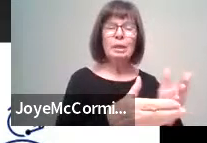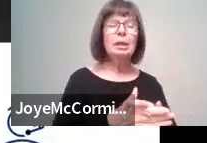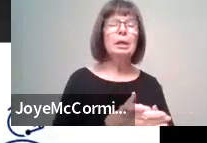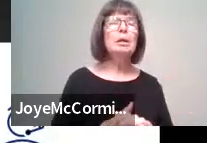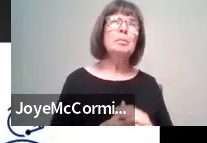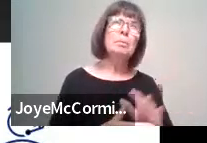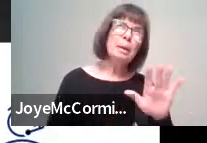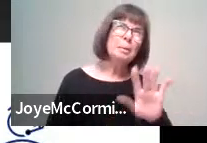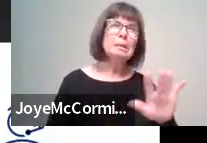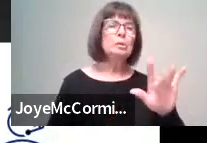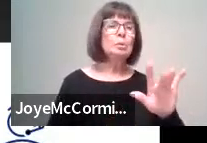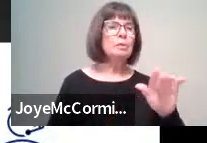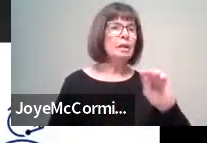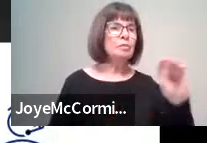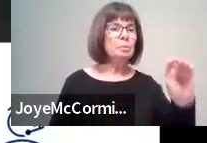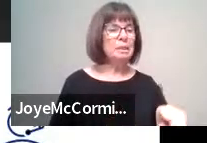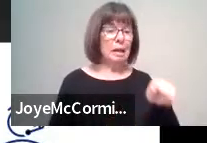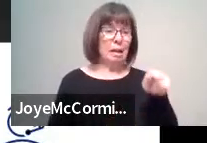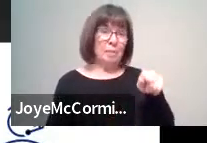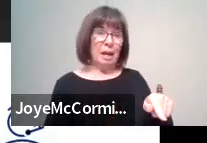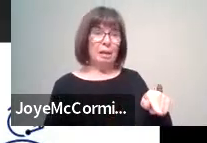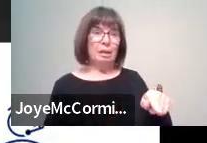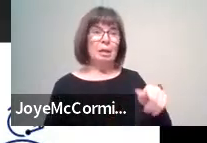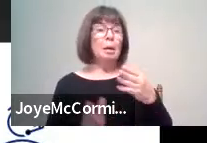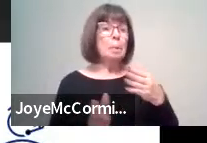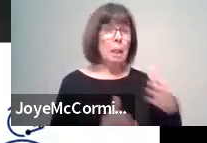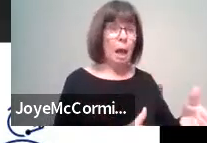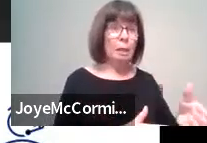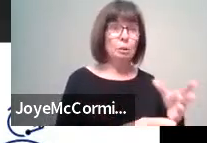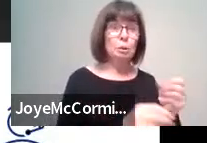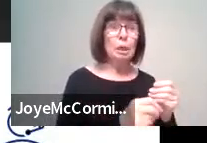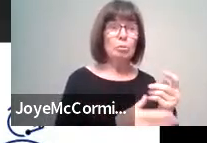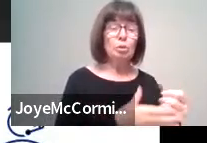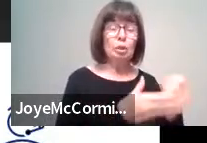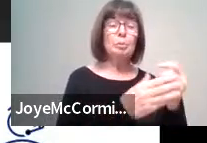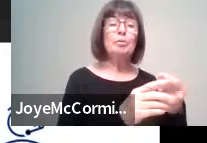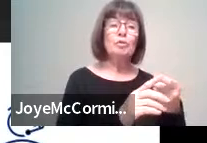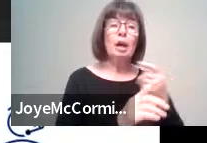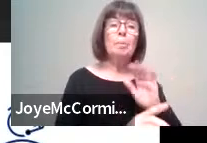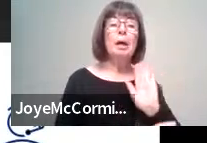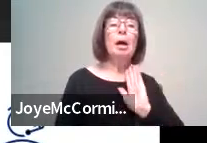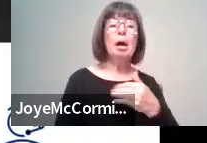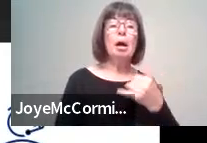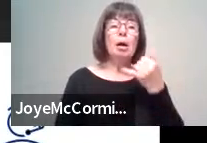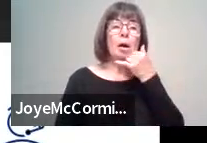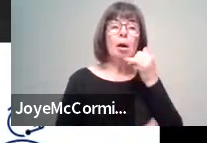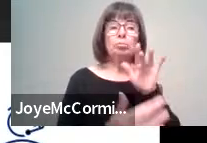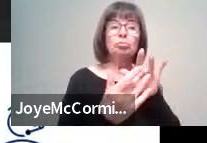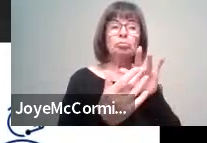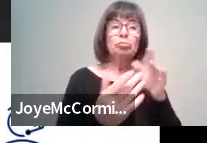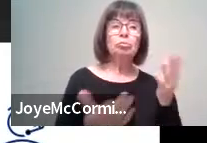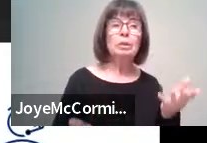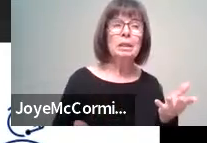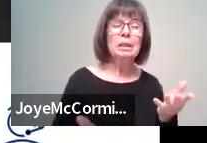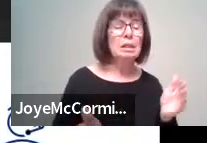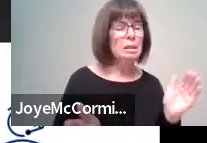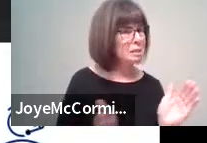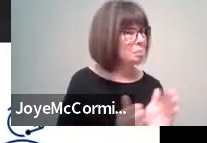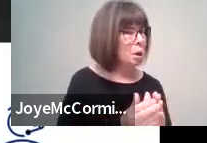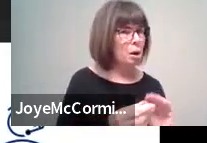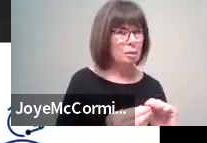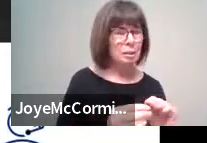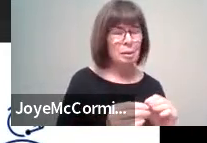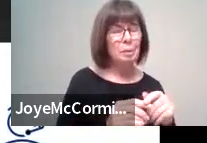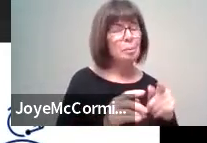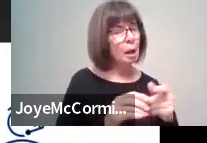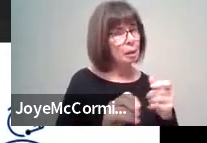approximately 25% of those plan to seek treatment as a result of our outreach. So it's a small number, but we are making a difference, and we are able